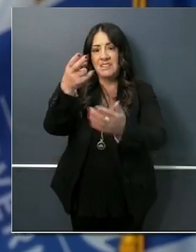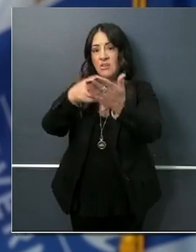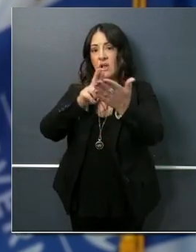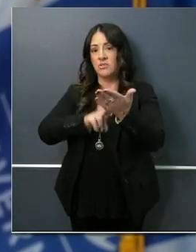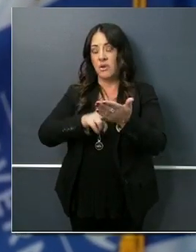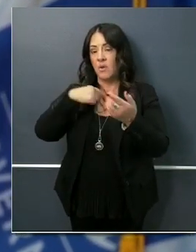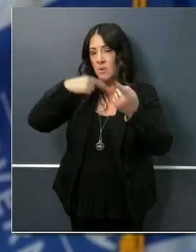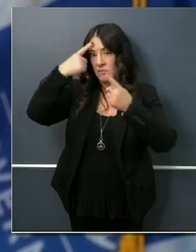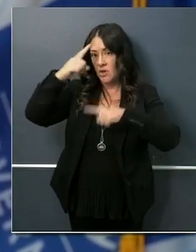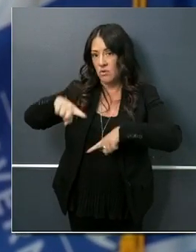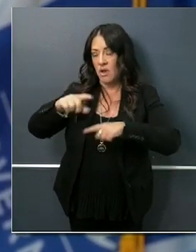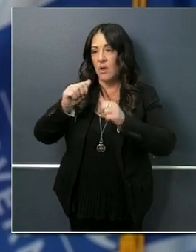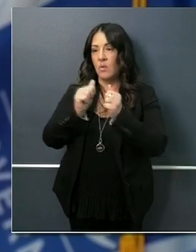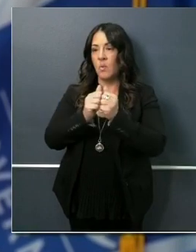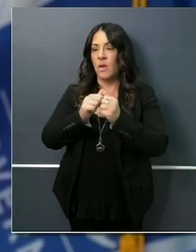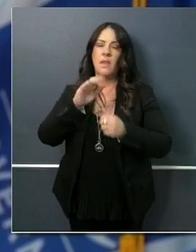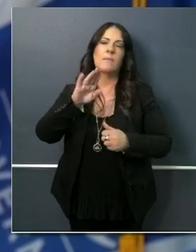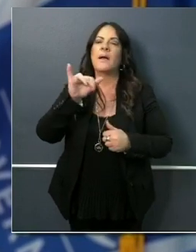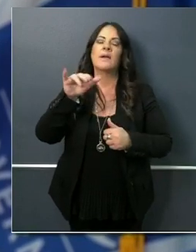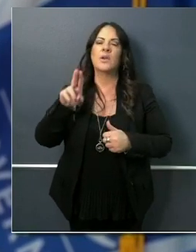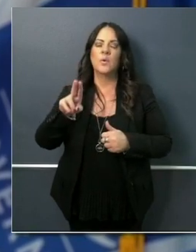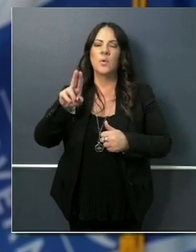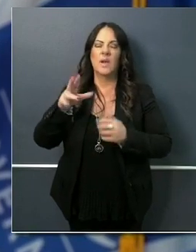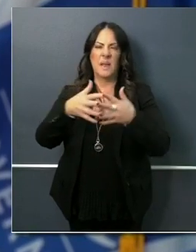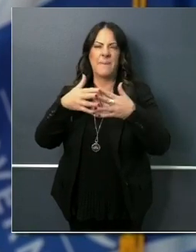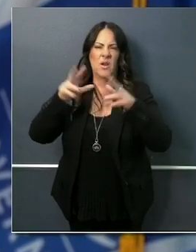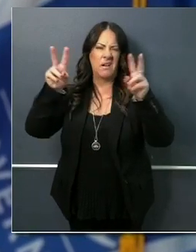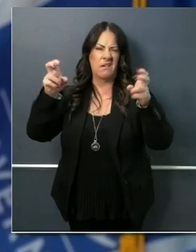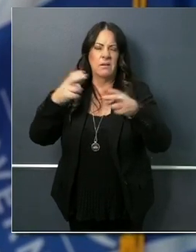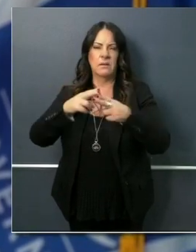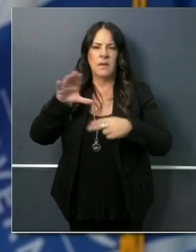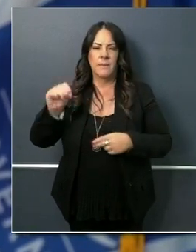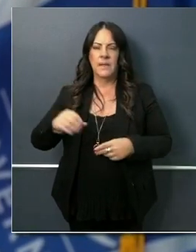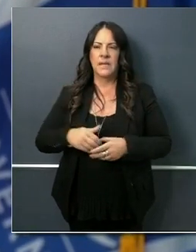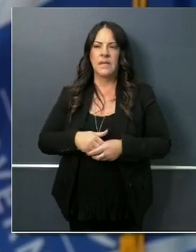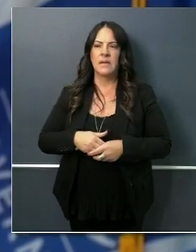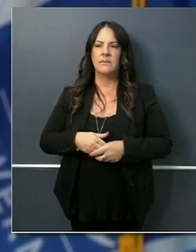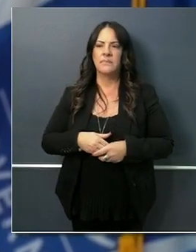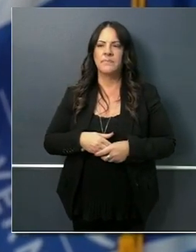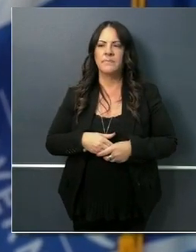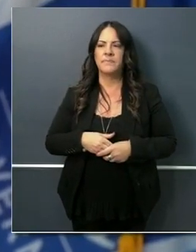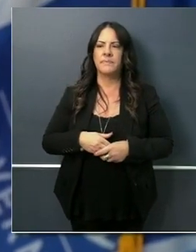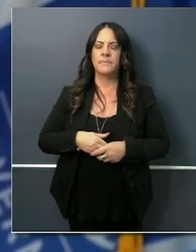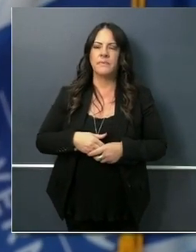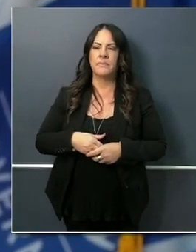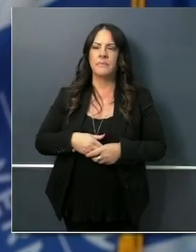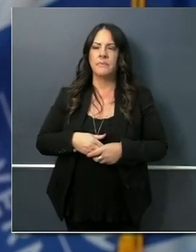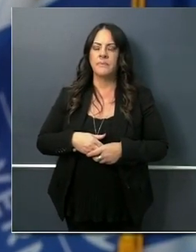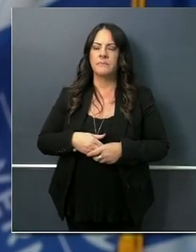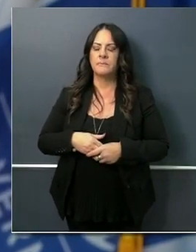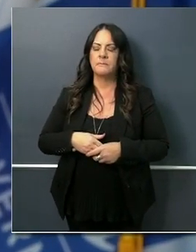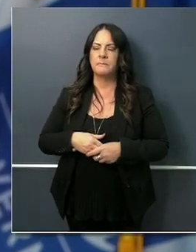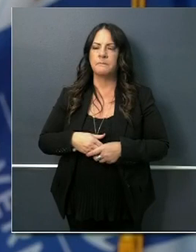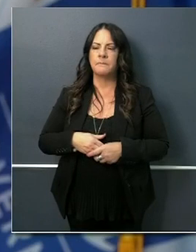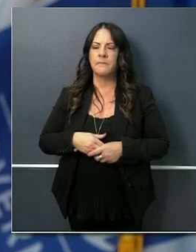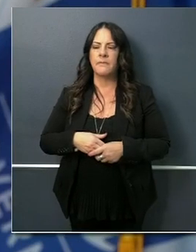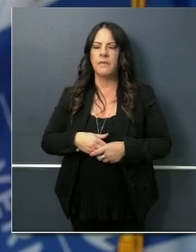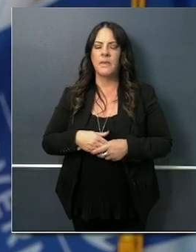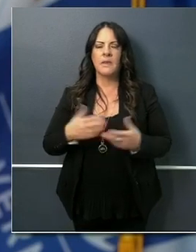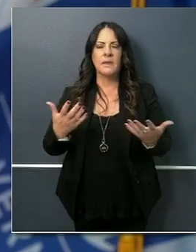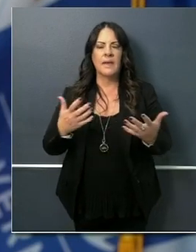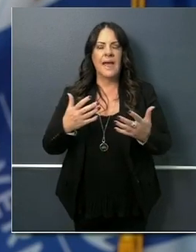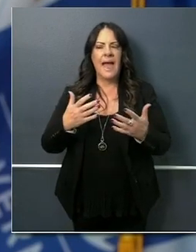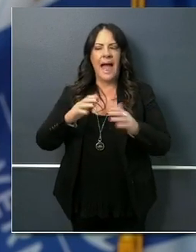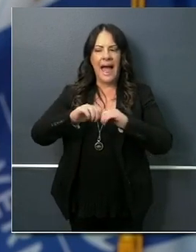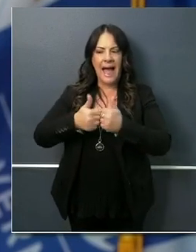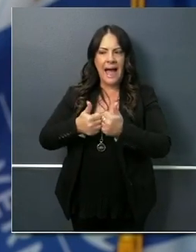with BYD America, the focus has been and continues to be on being able to provide and